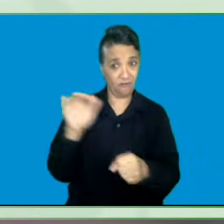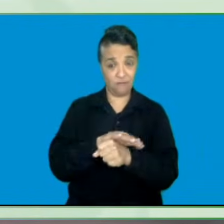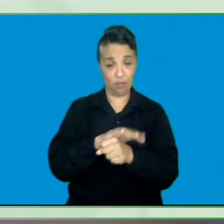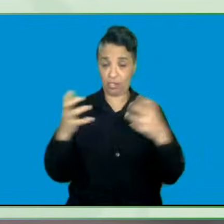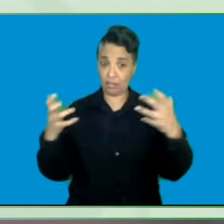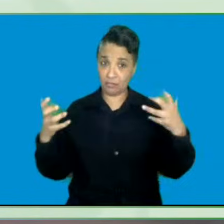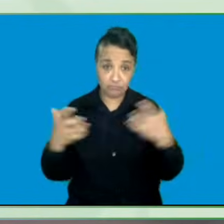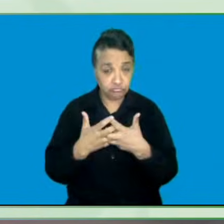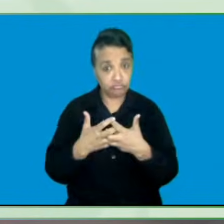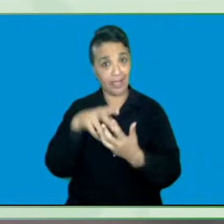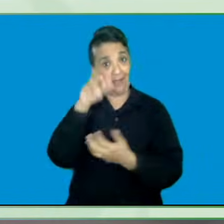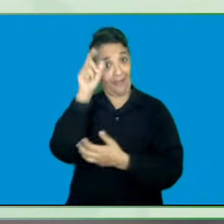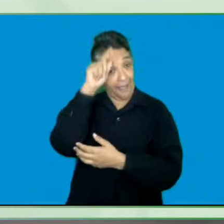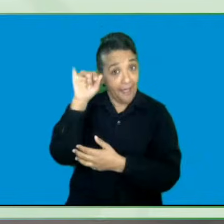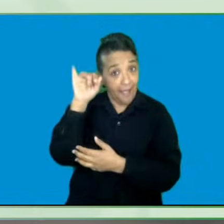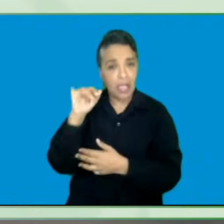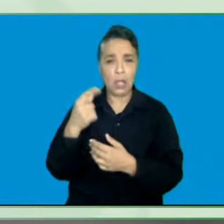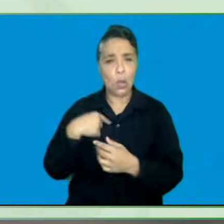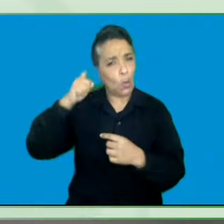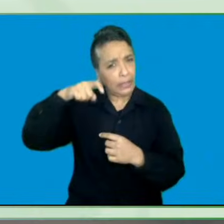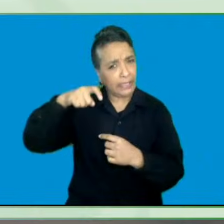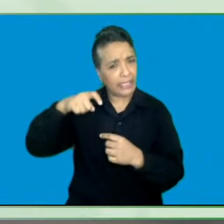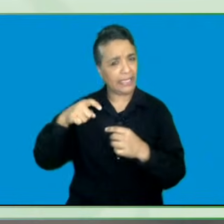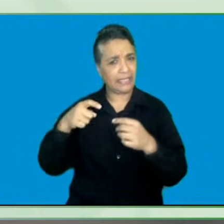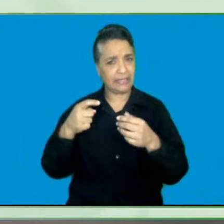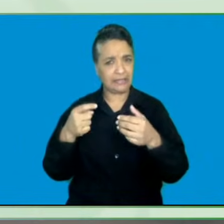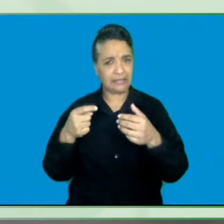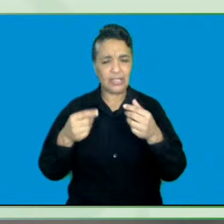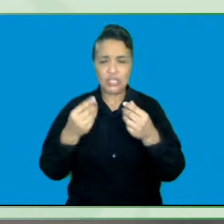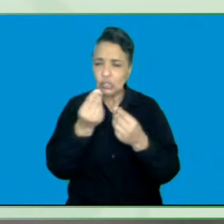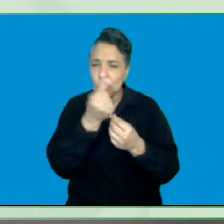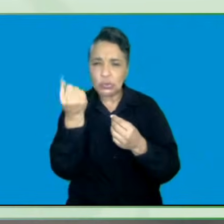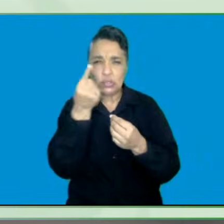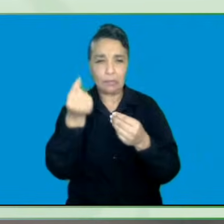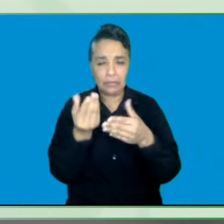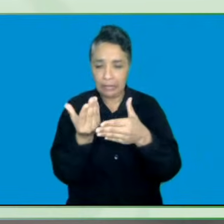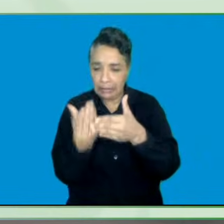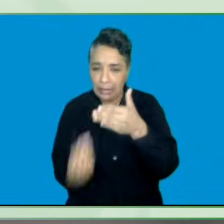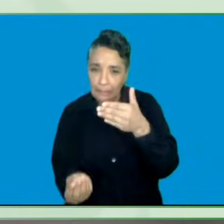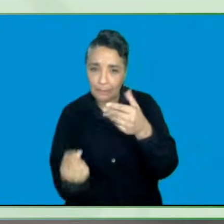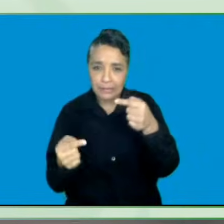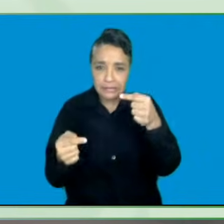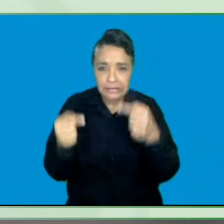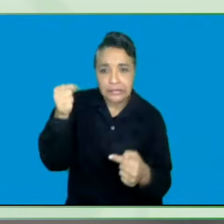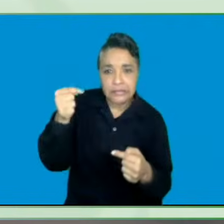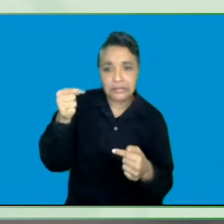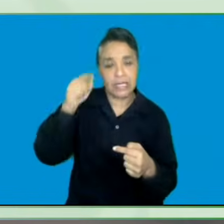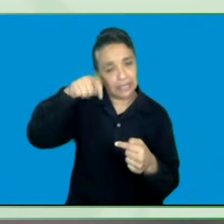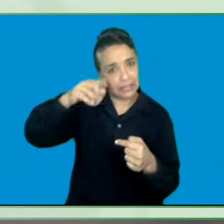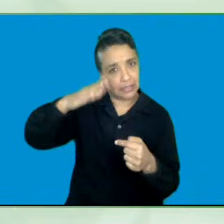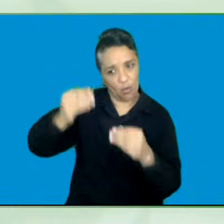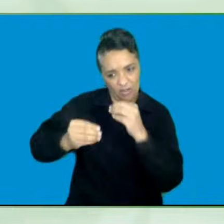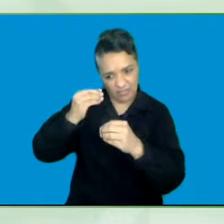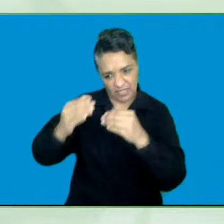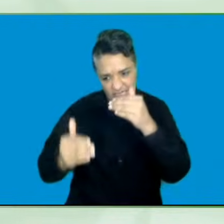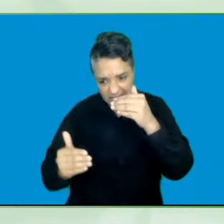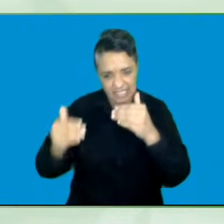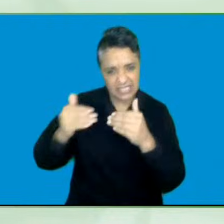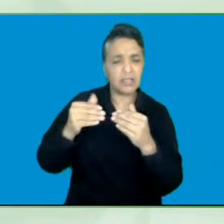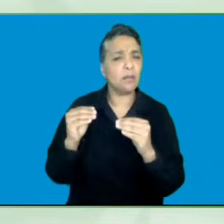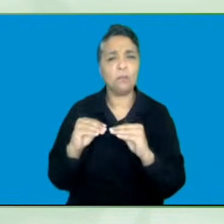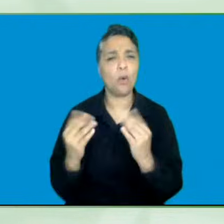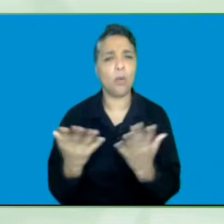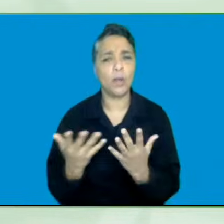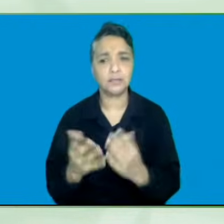AI, or are we still having some gaps, some things that we need to explore a little bit more? Yeah, let me